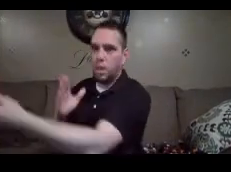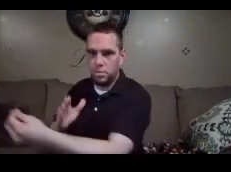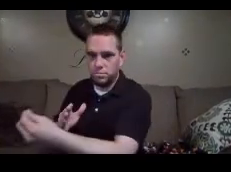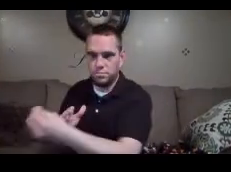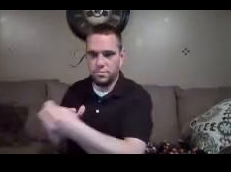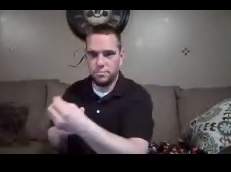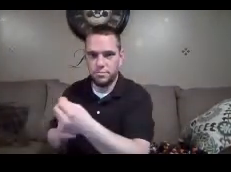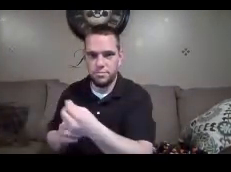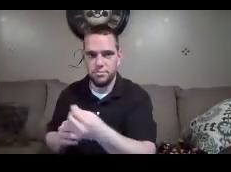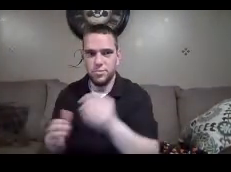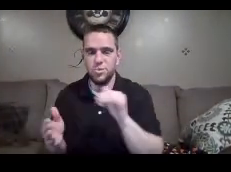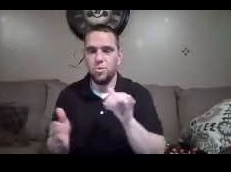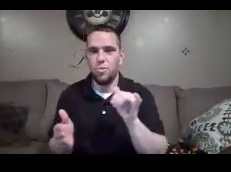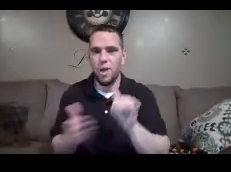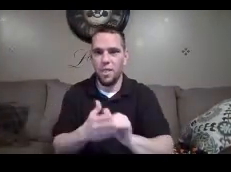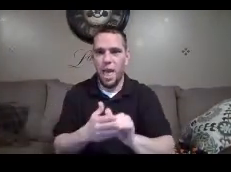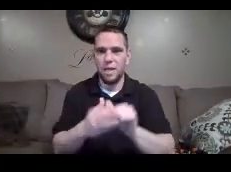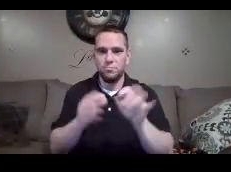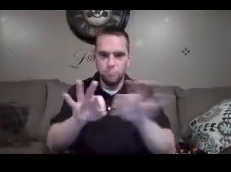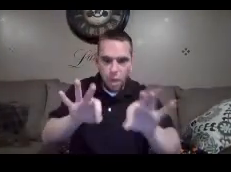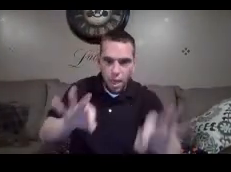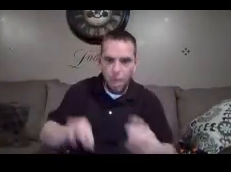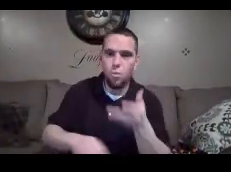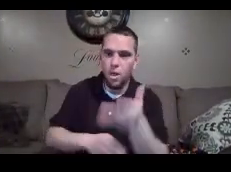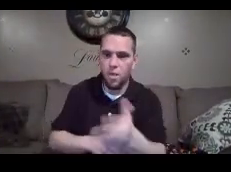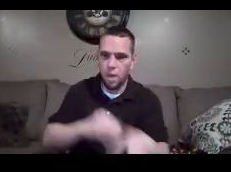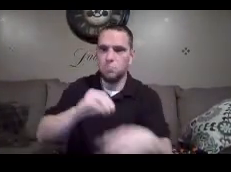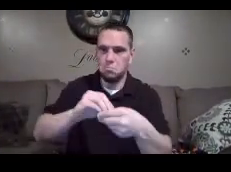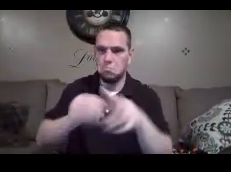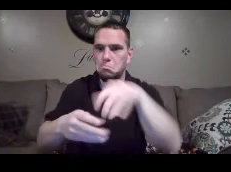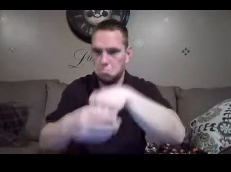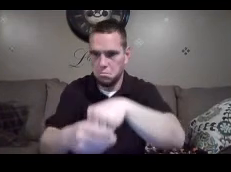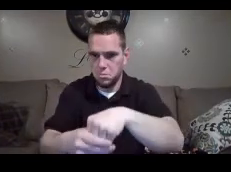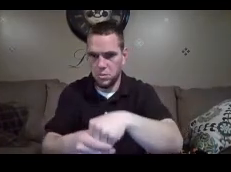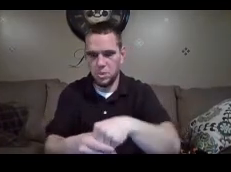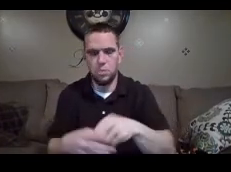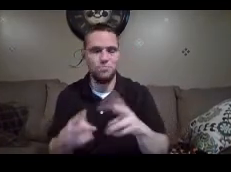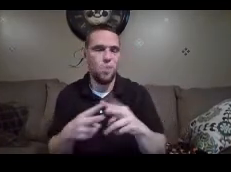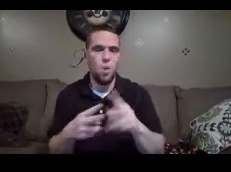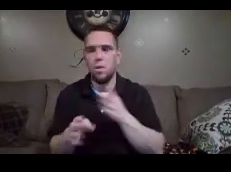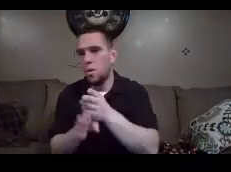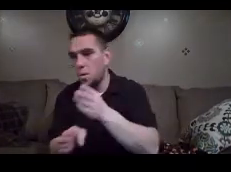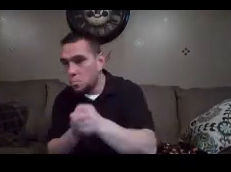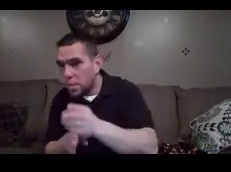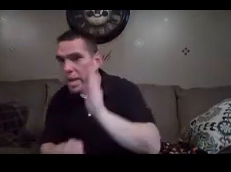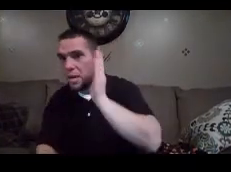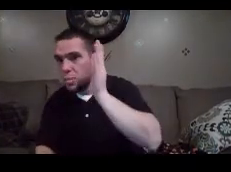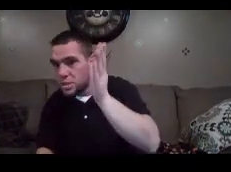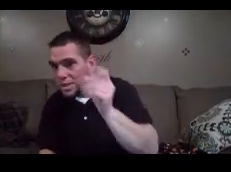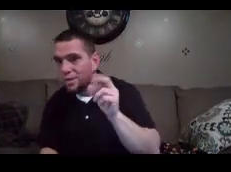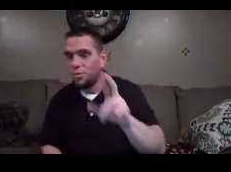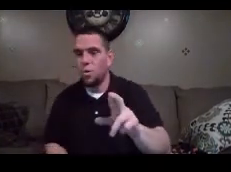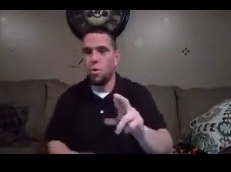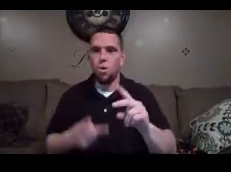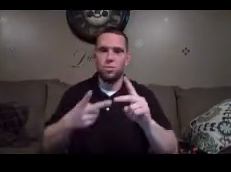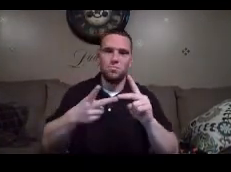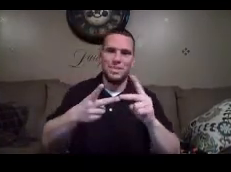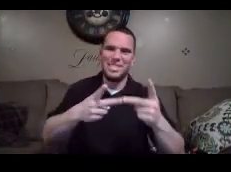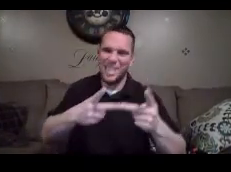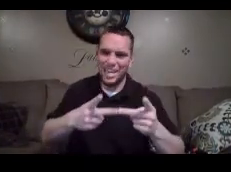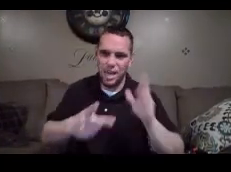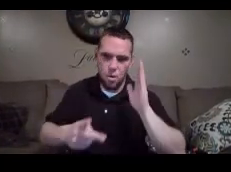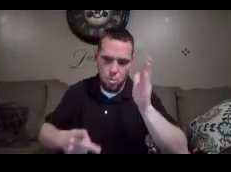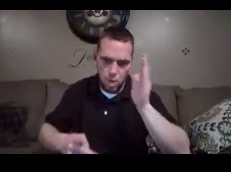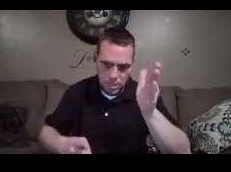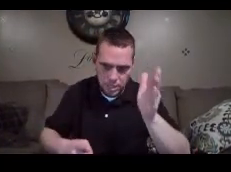it's a great thing to do. And like I said, whether or not that is the main presentation or a secondary presentation sort of depends on